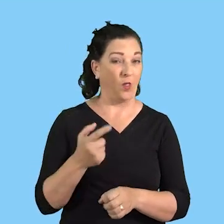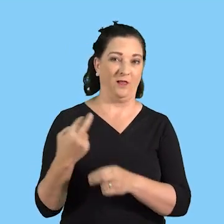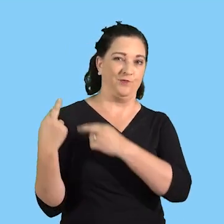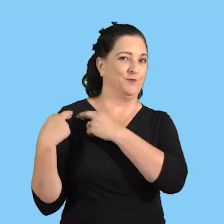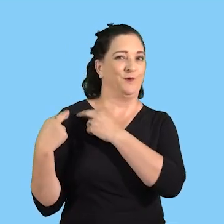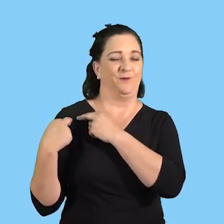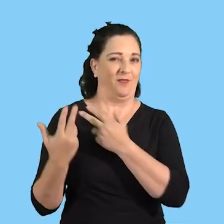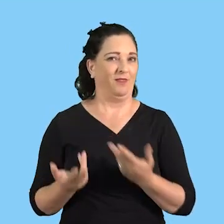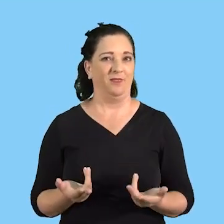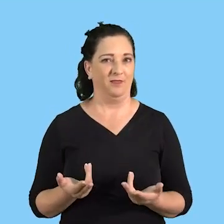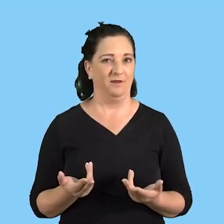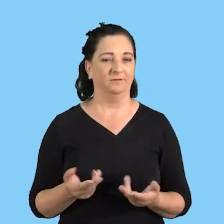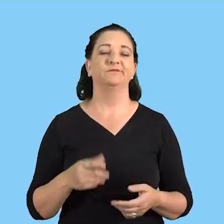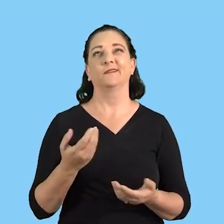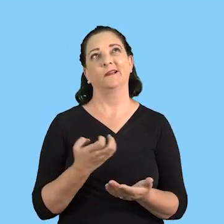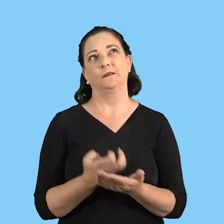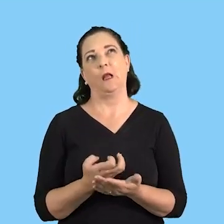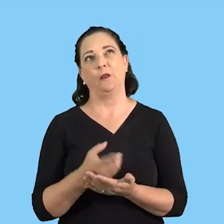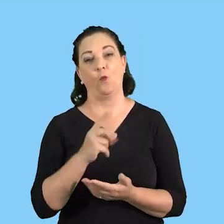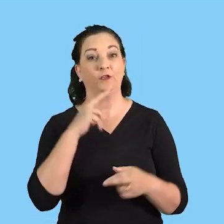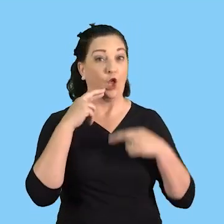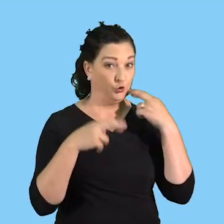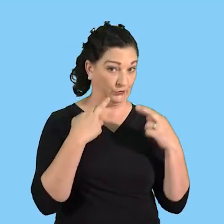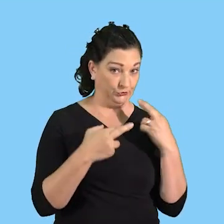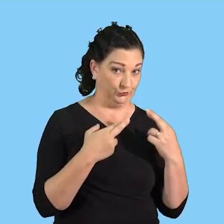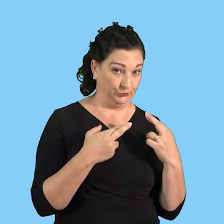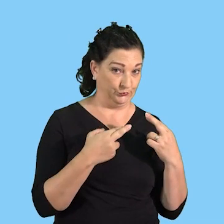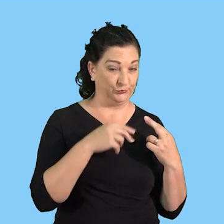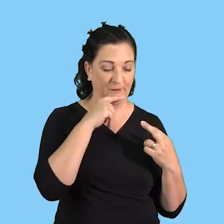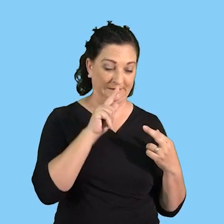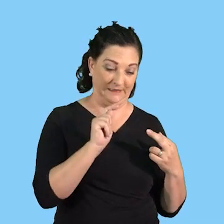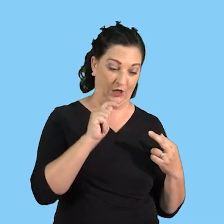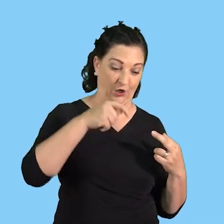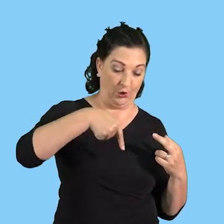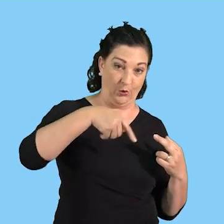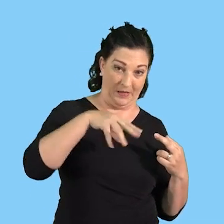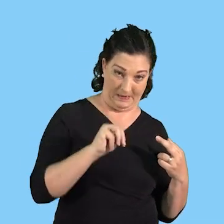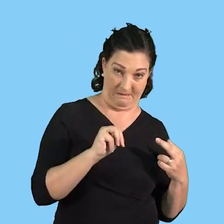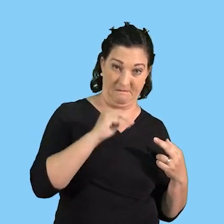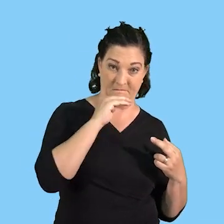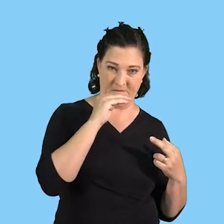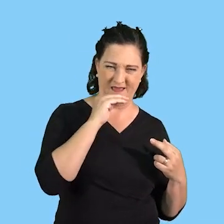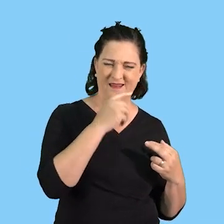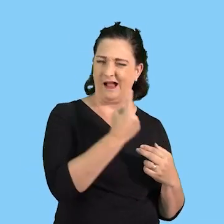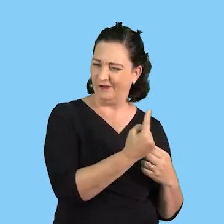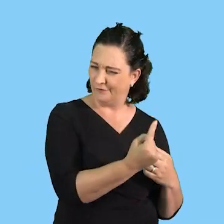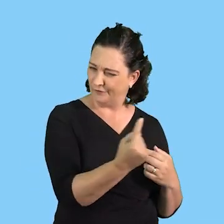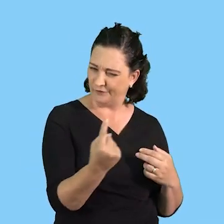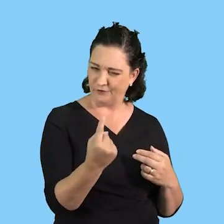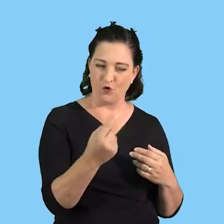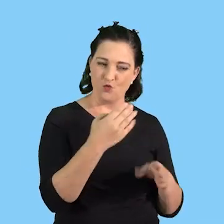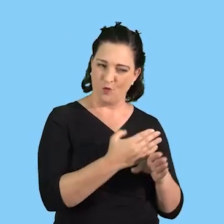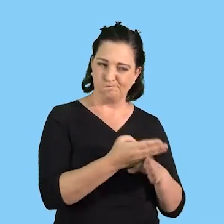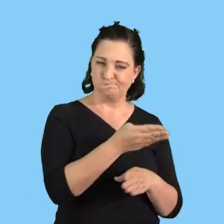responsibility. So if I am working at a restaurant, for instance, total quality management says that everyone has a role